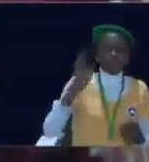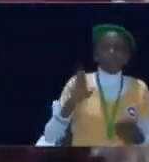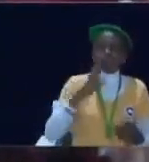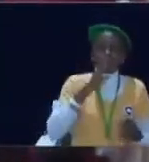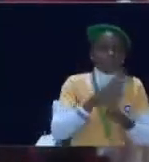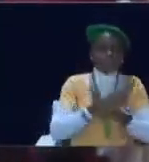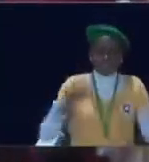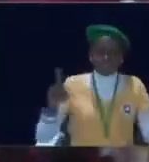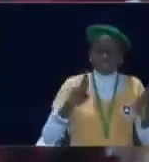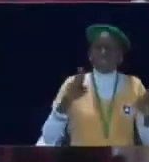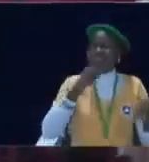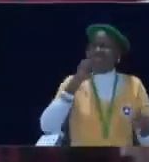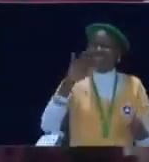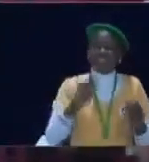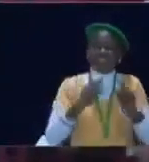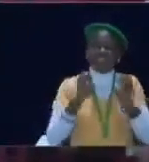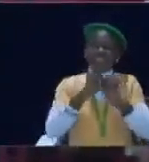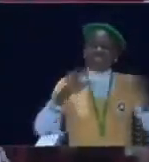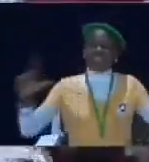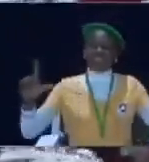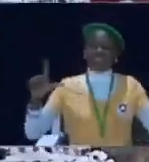greatly enlarged.